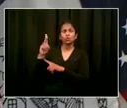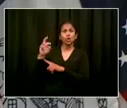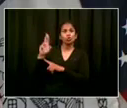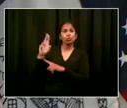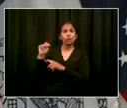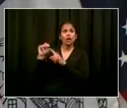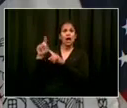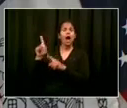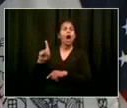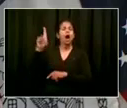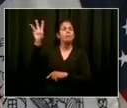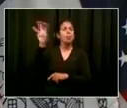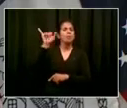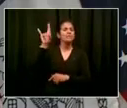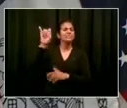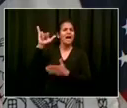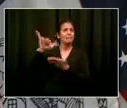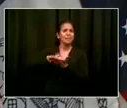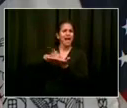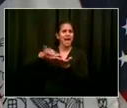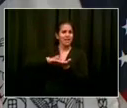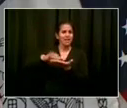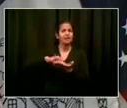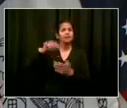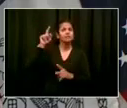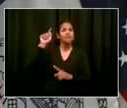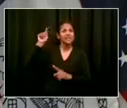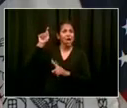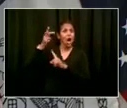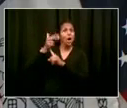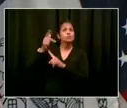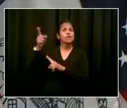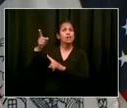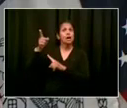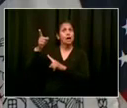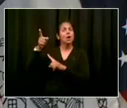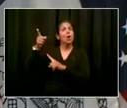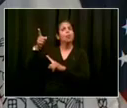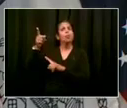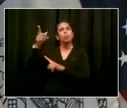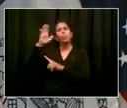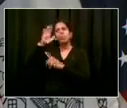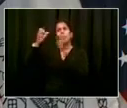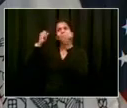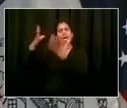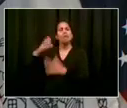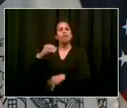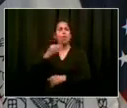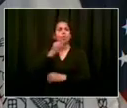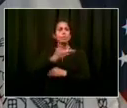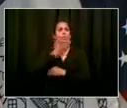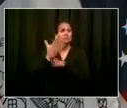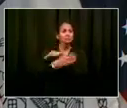But if the healthcare situation ever demanded that we needed to use hotels again, of course we would.